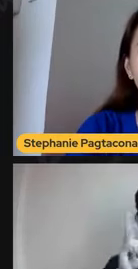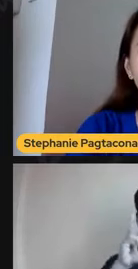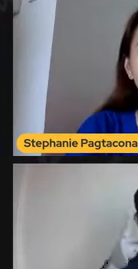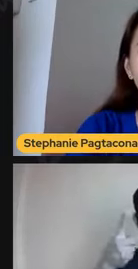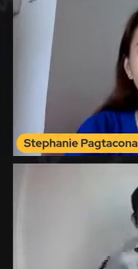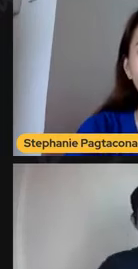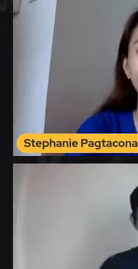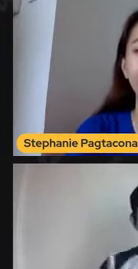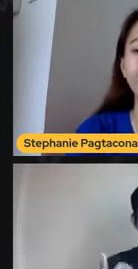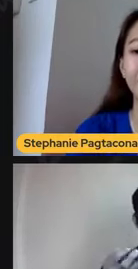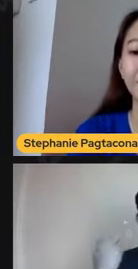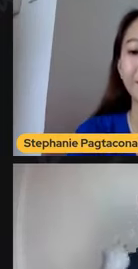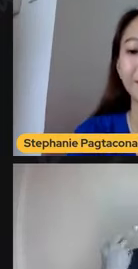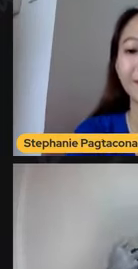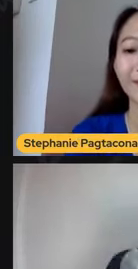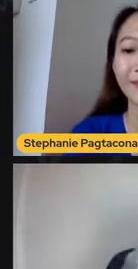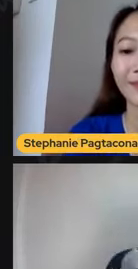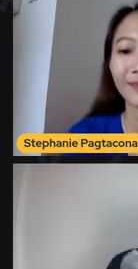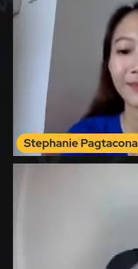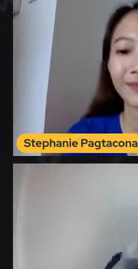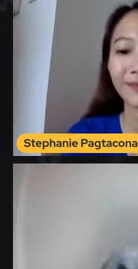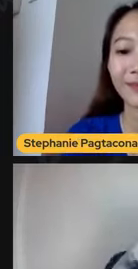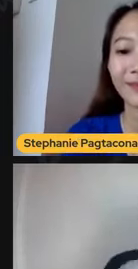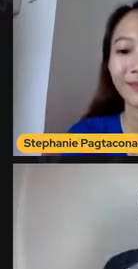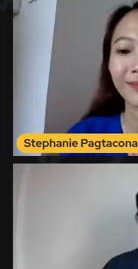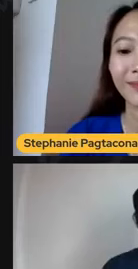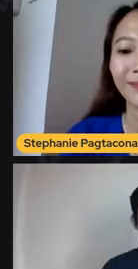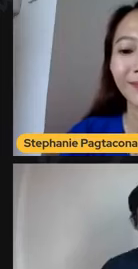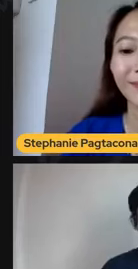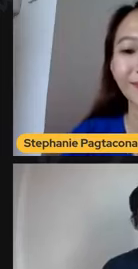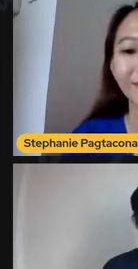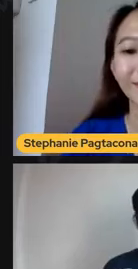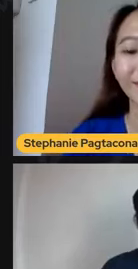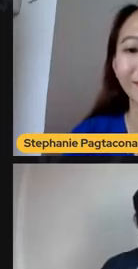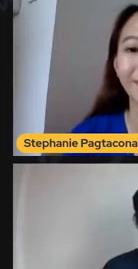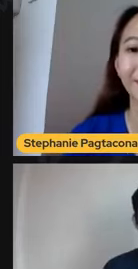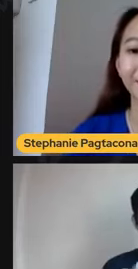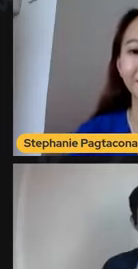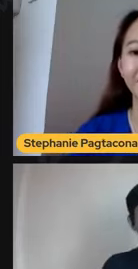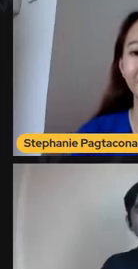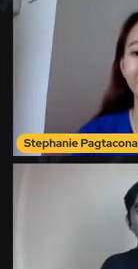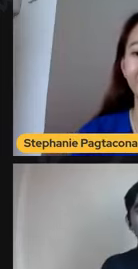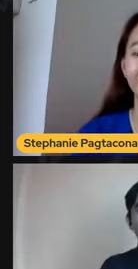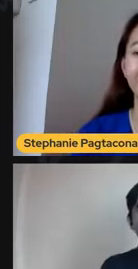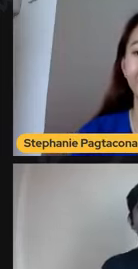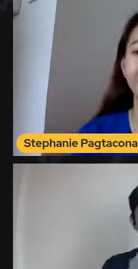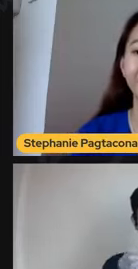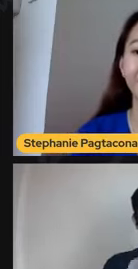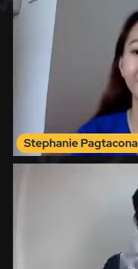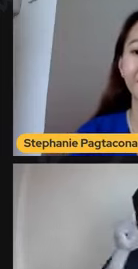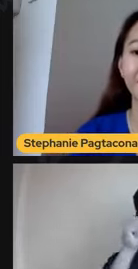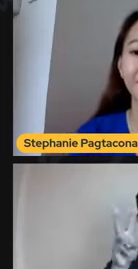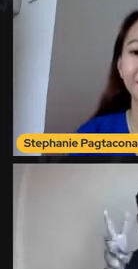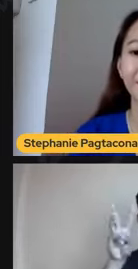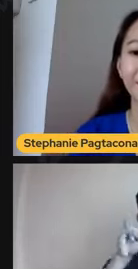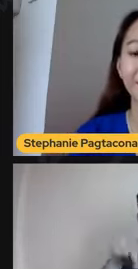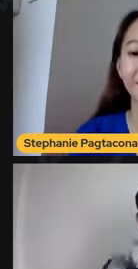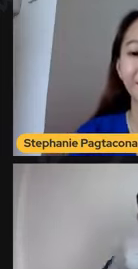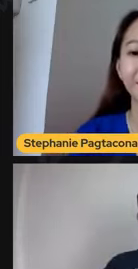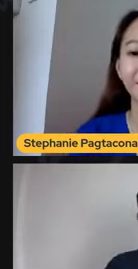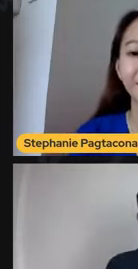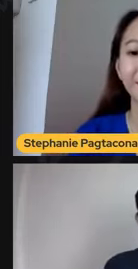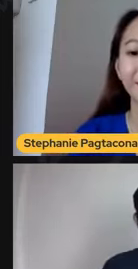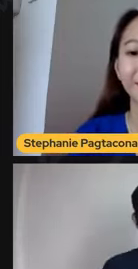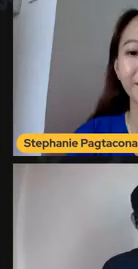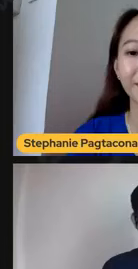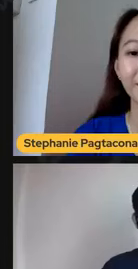have in February here in the Philippines. So we appreciate the more awareness that you're creating. And also to have